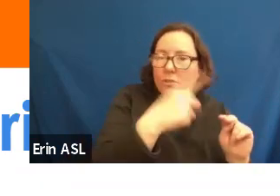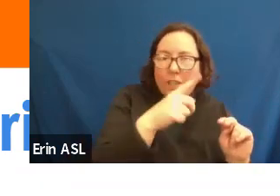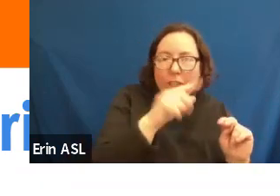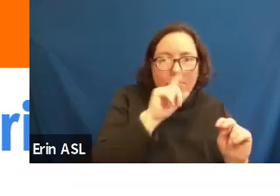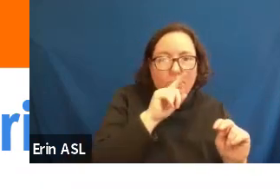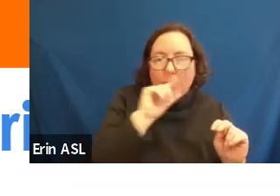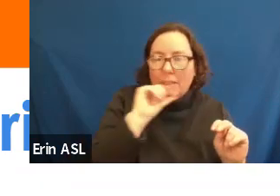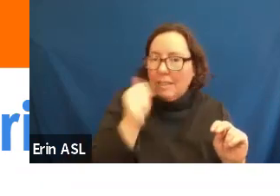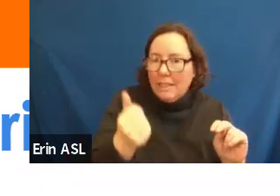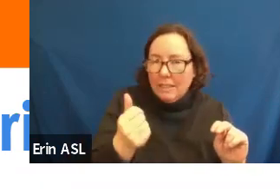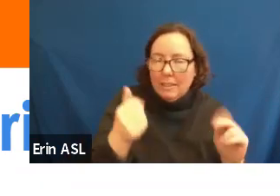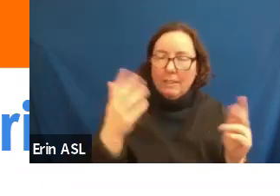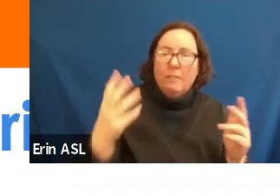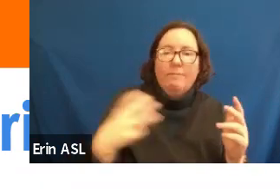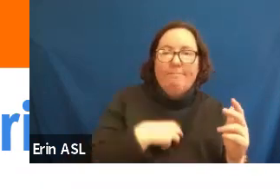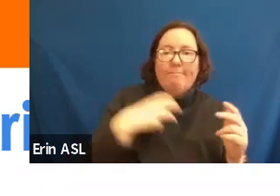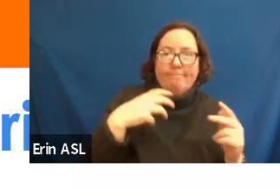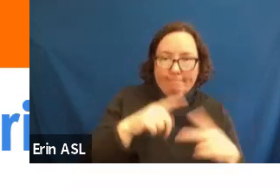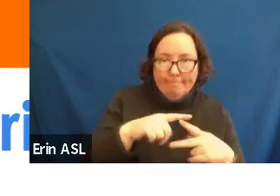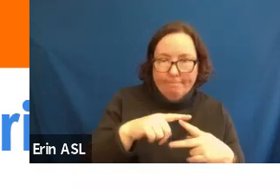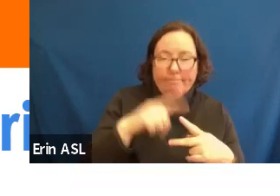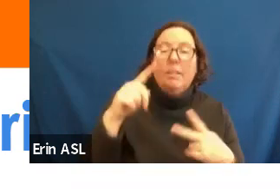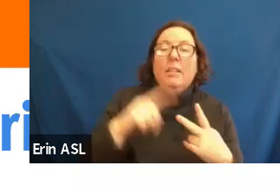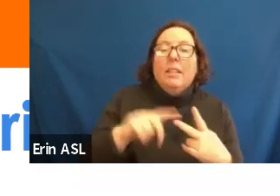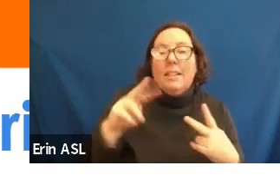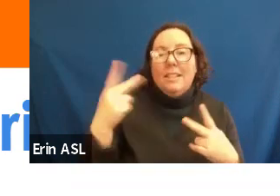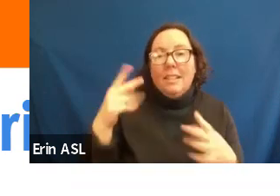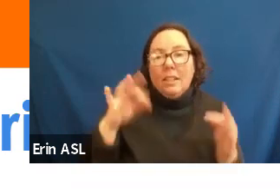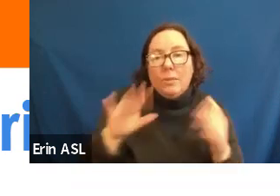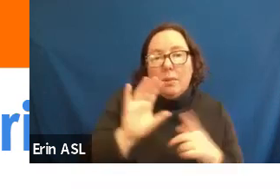The second was the Westman case in 1998.